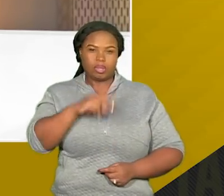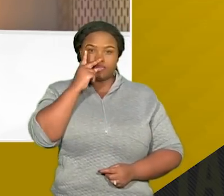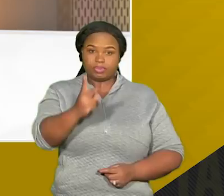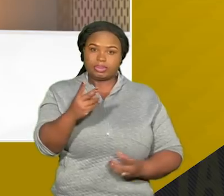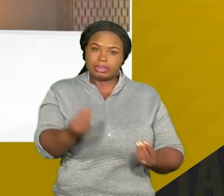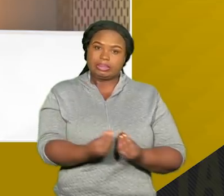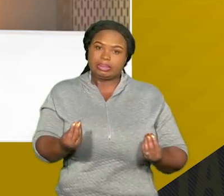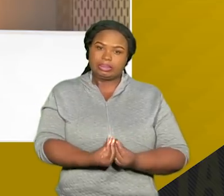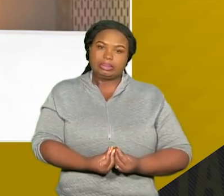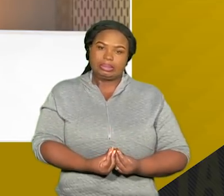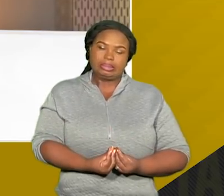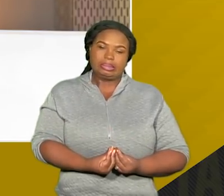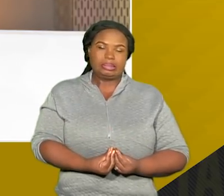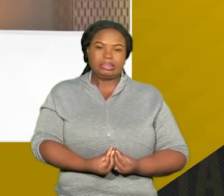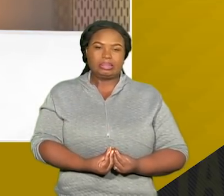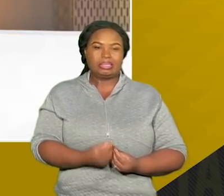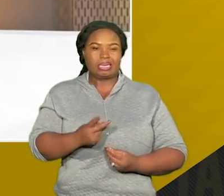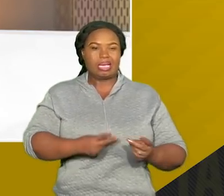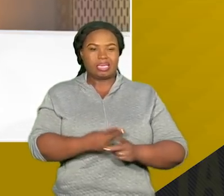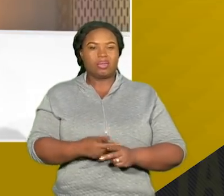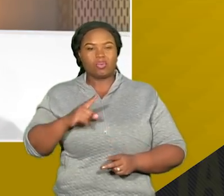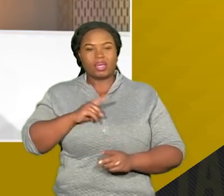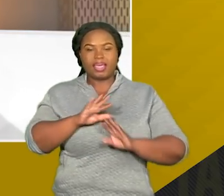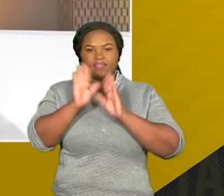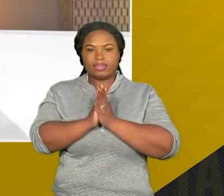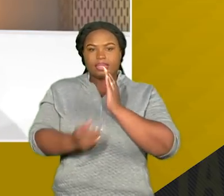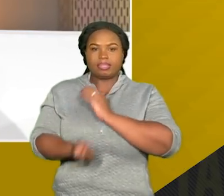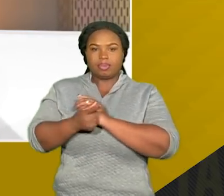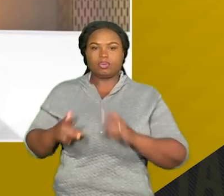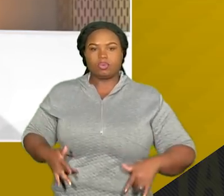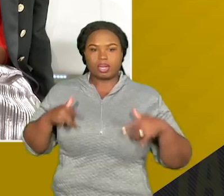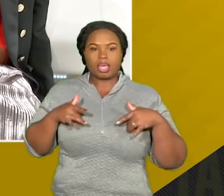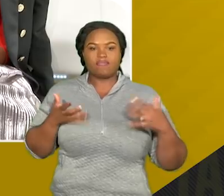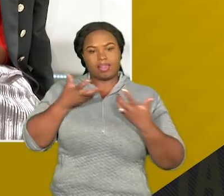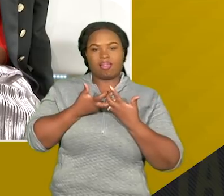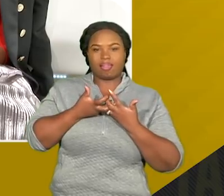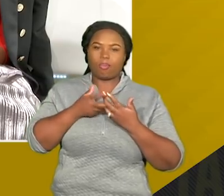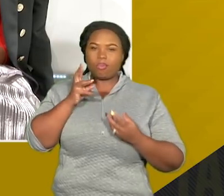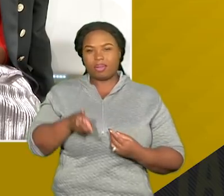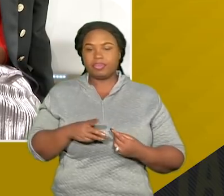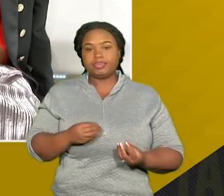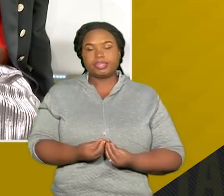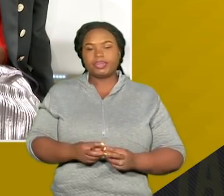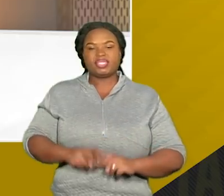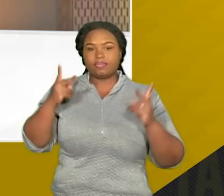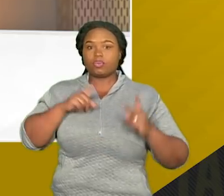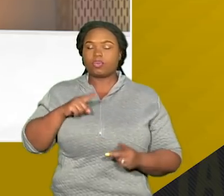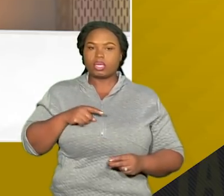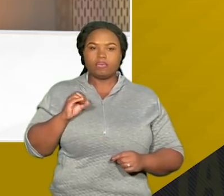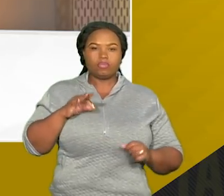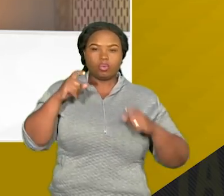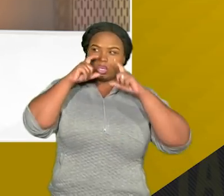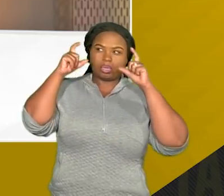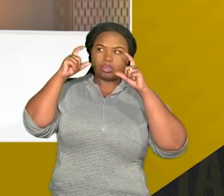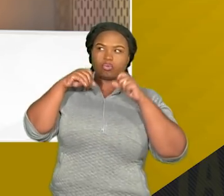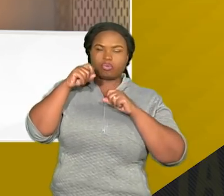something, it's supporting to the things that are already immediately happening in your life. It won't be a new thing. You know, if you're very mindful and attentive,